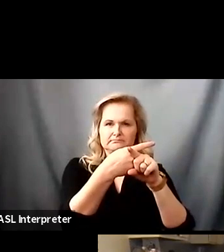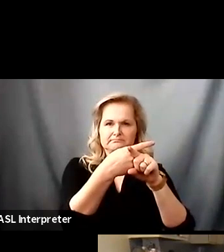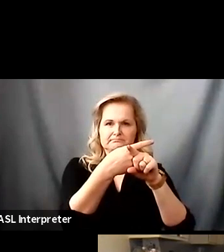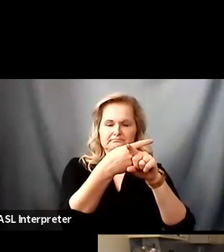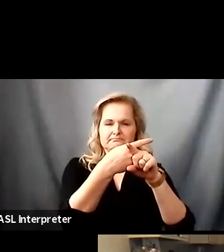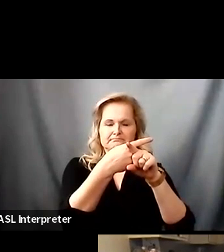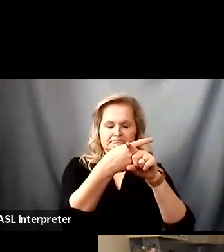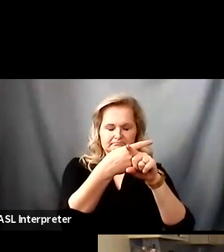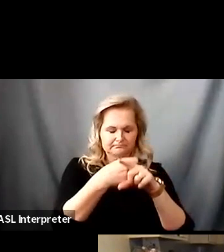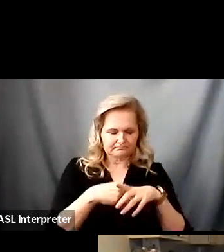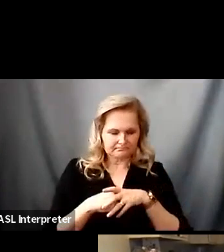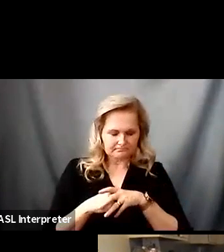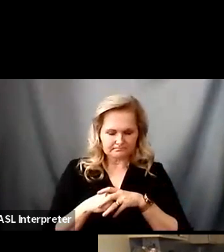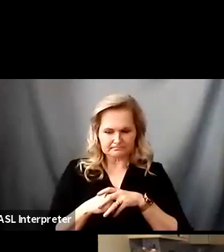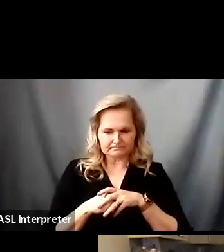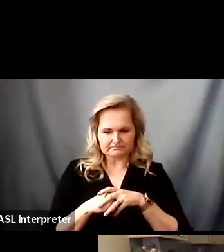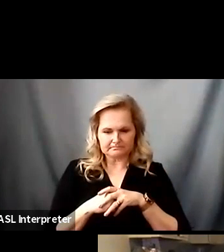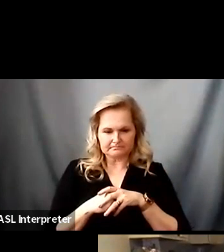enforce.